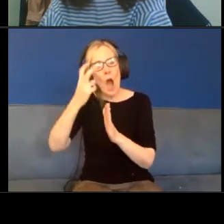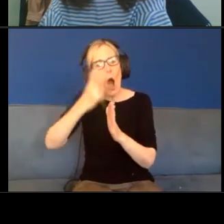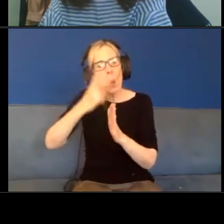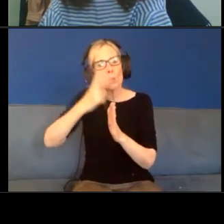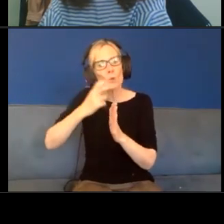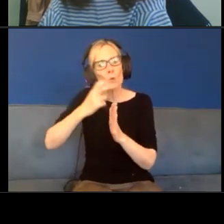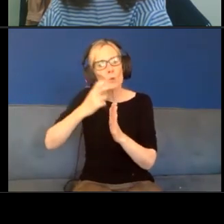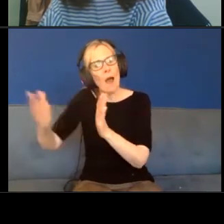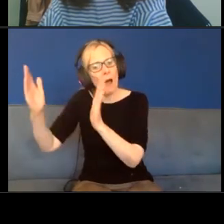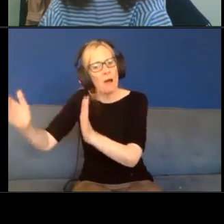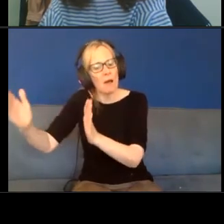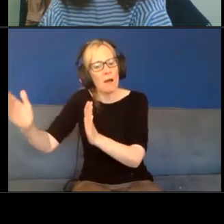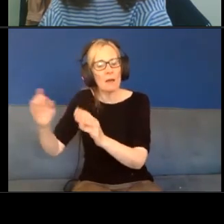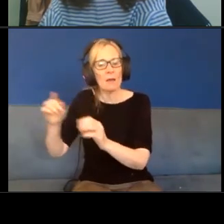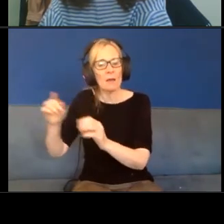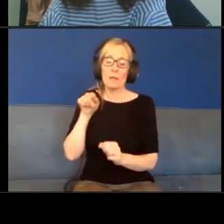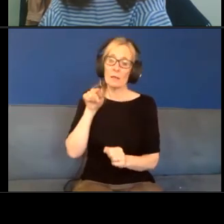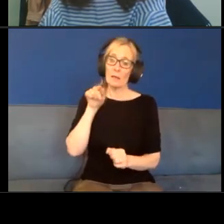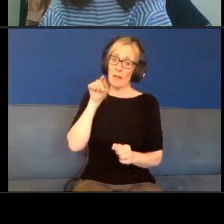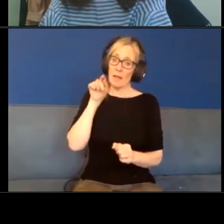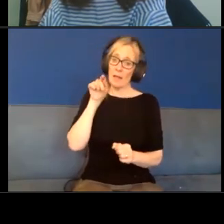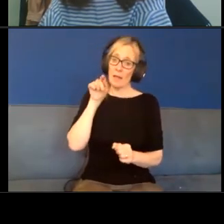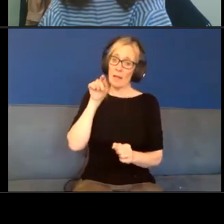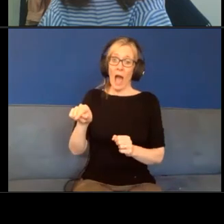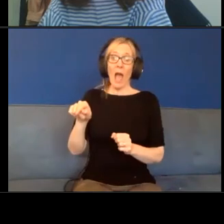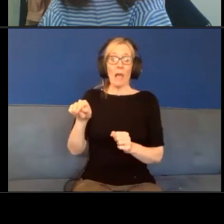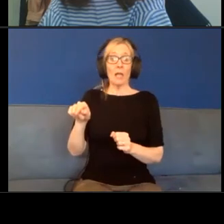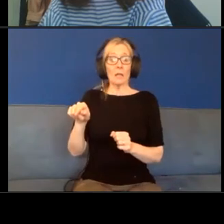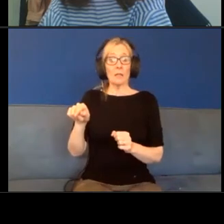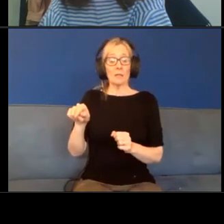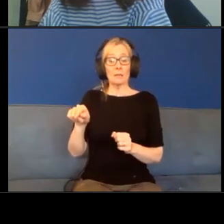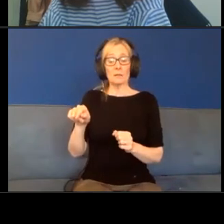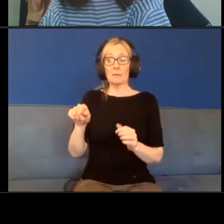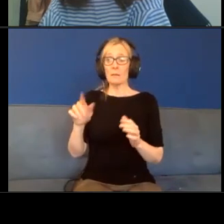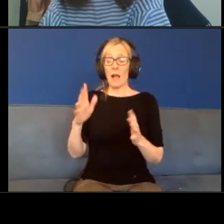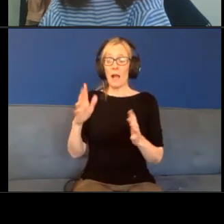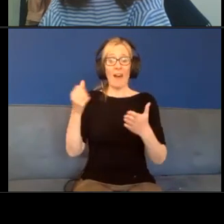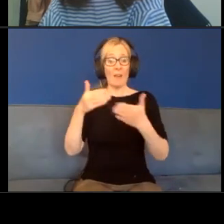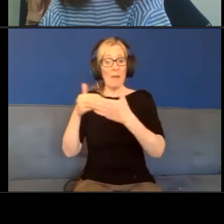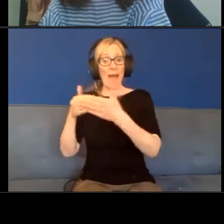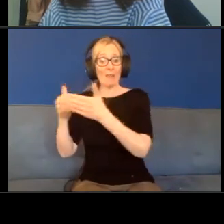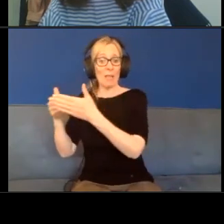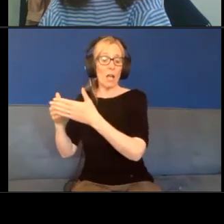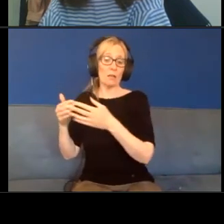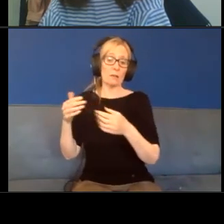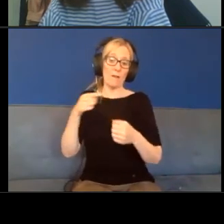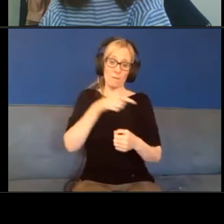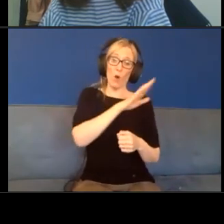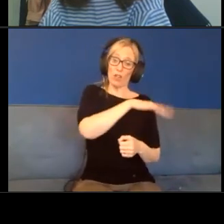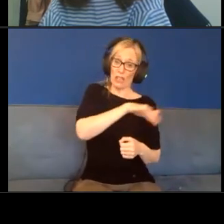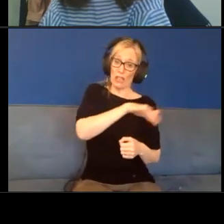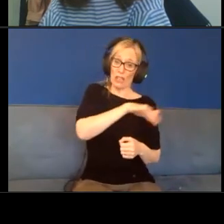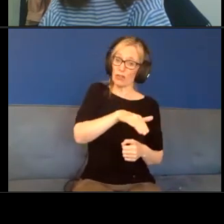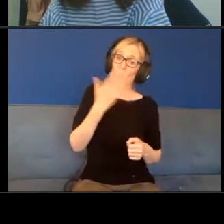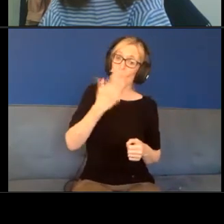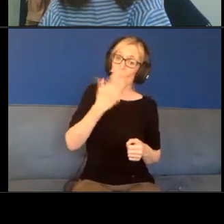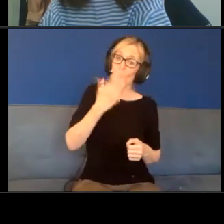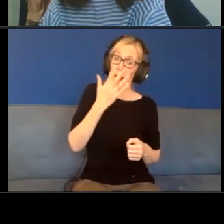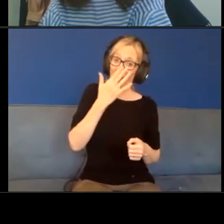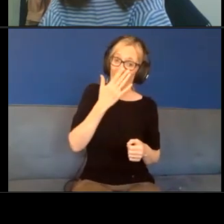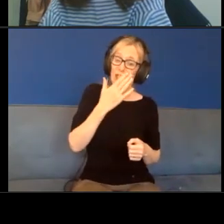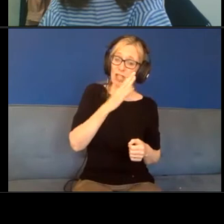you like, is that whilst there were serious barriers to accessing music education and music making for children of school age,